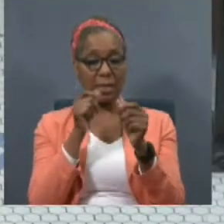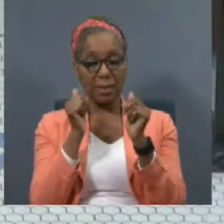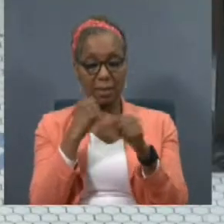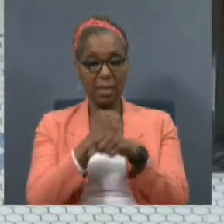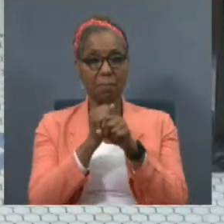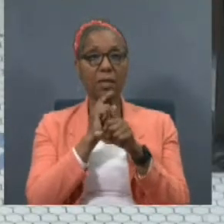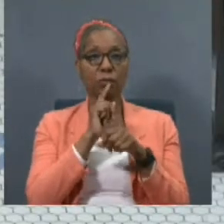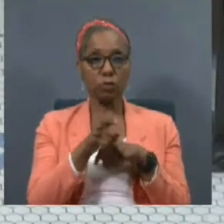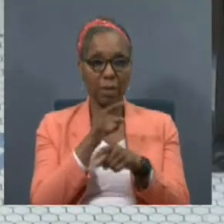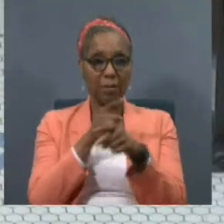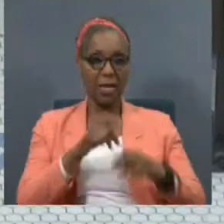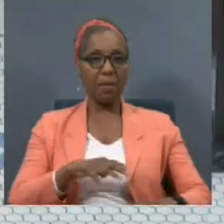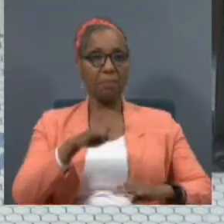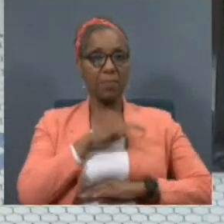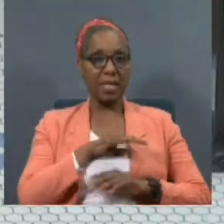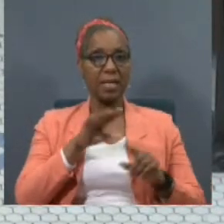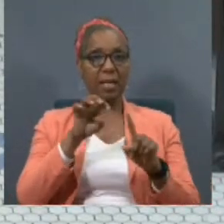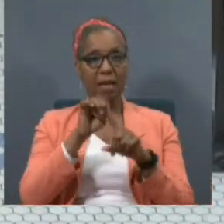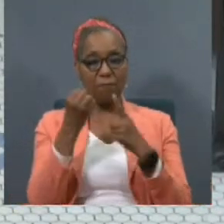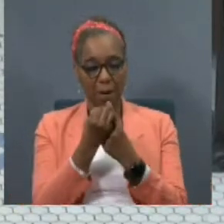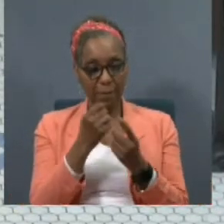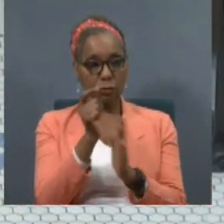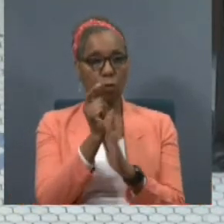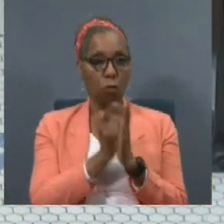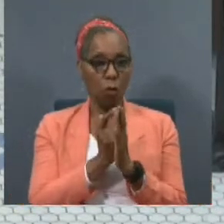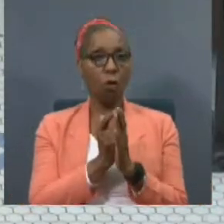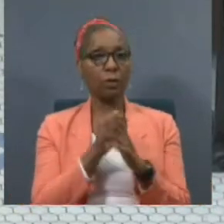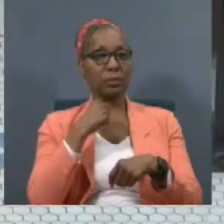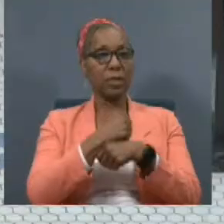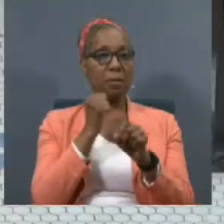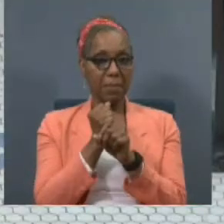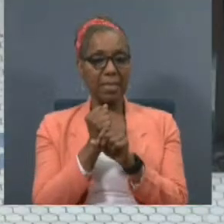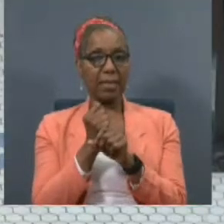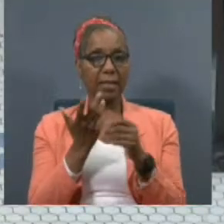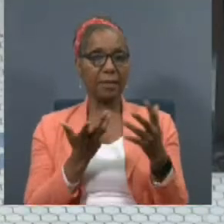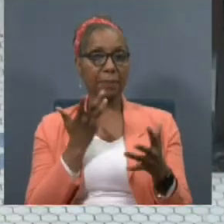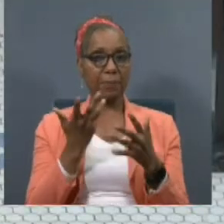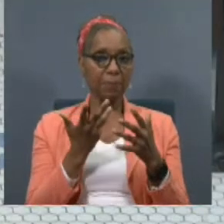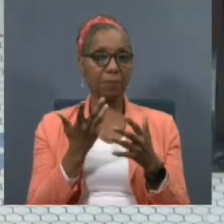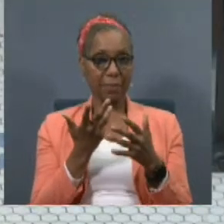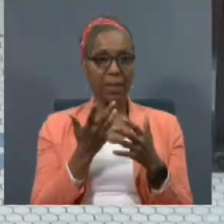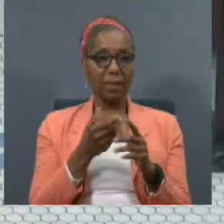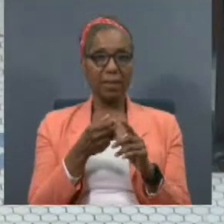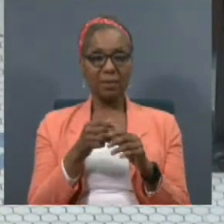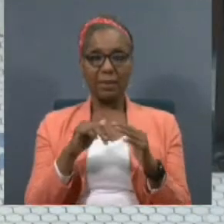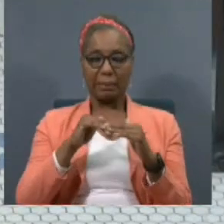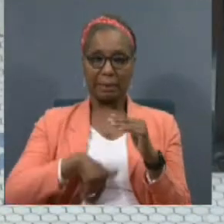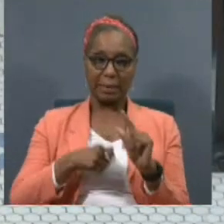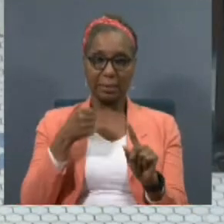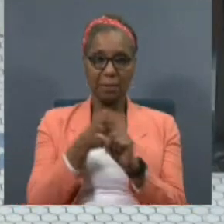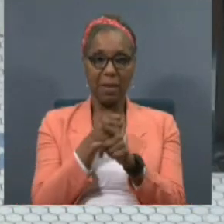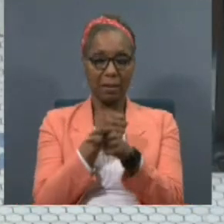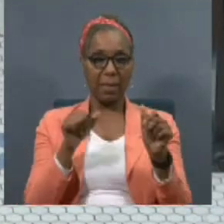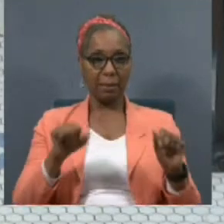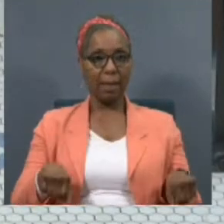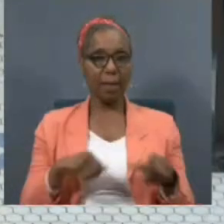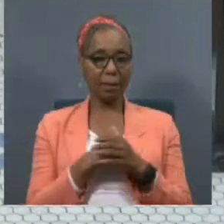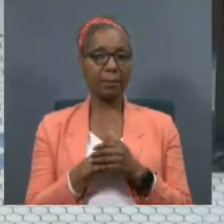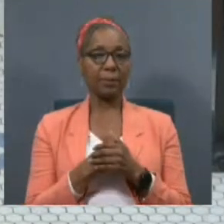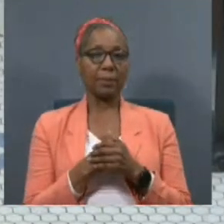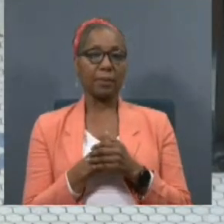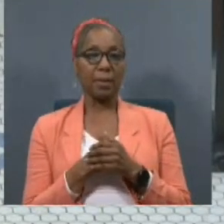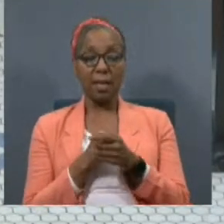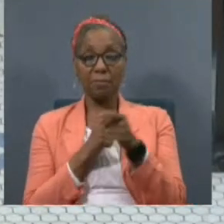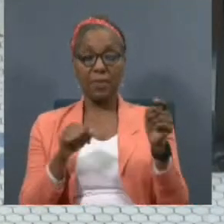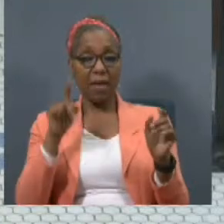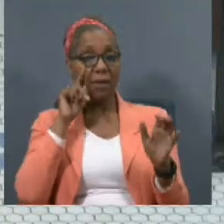they're meeting environmental laws, making the least impact they can. And